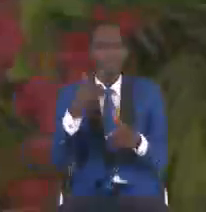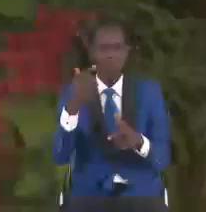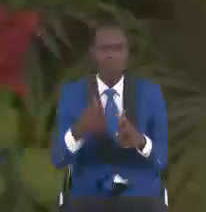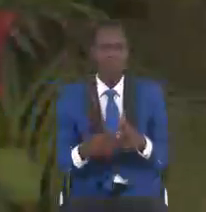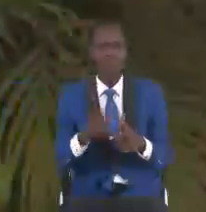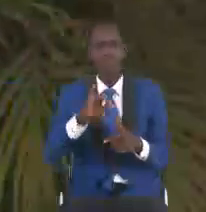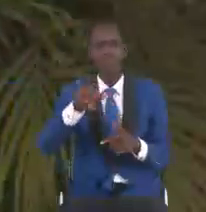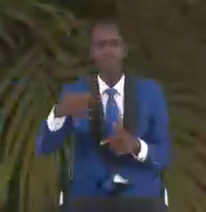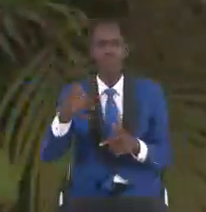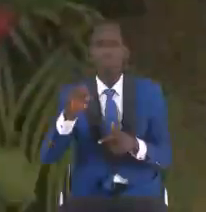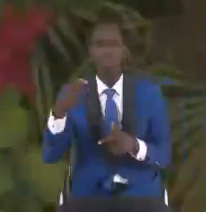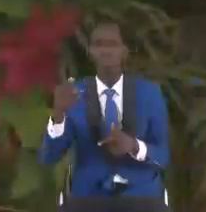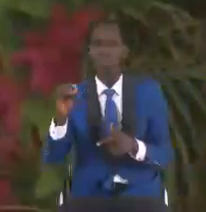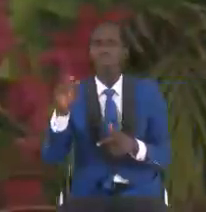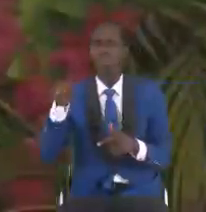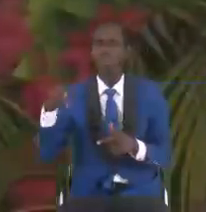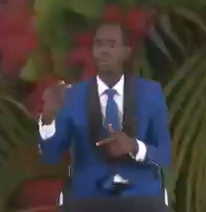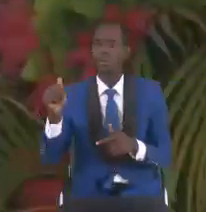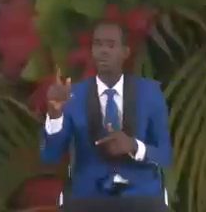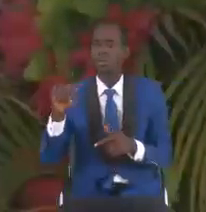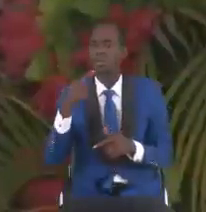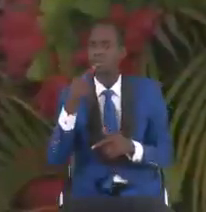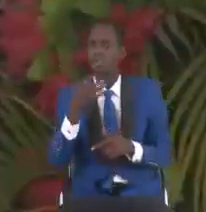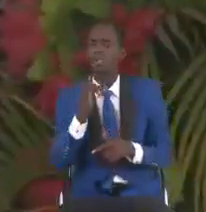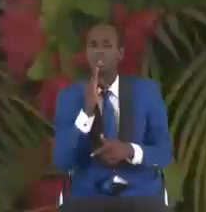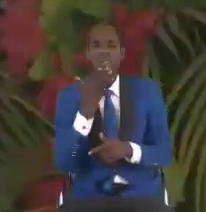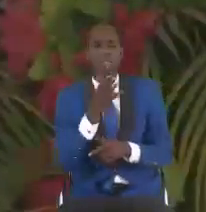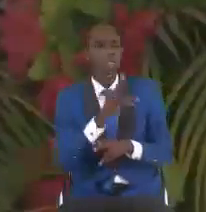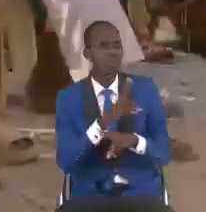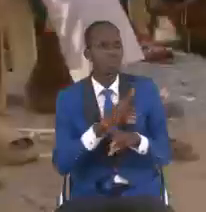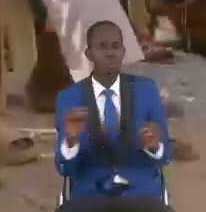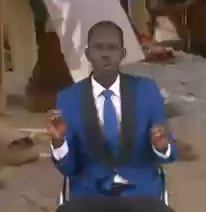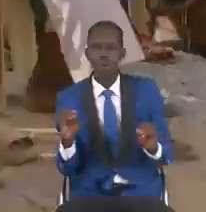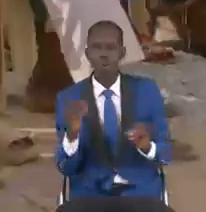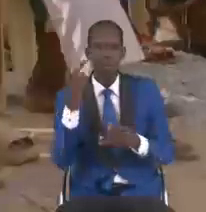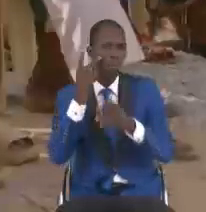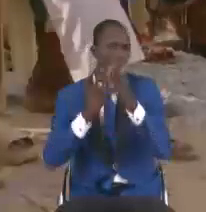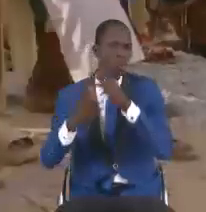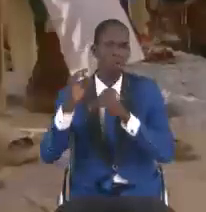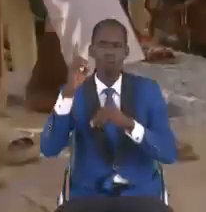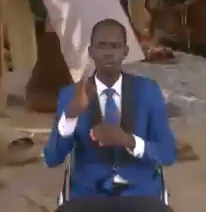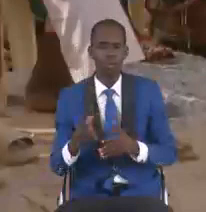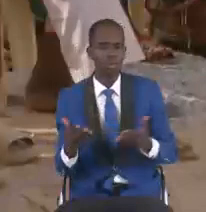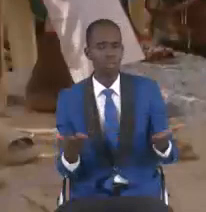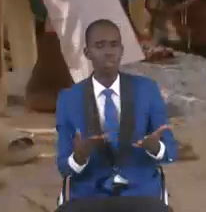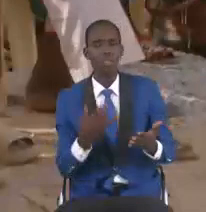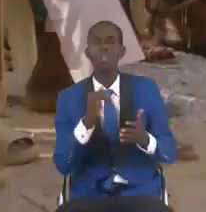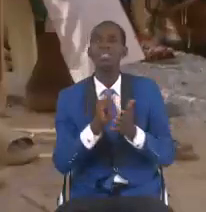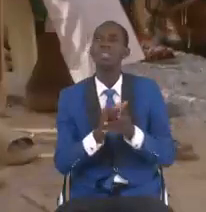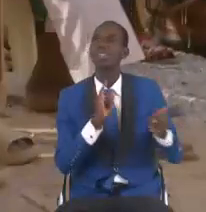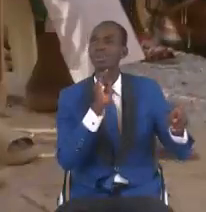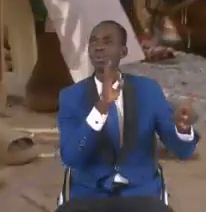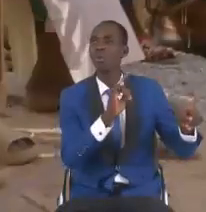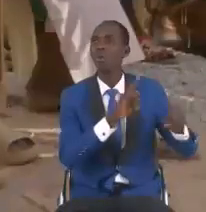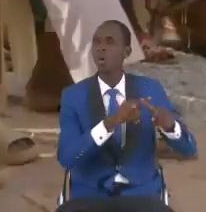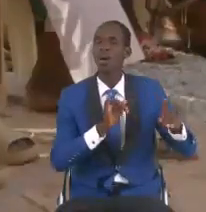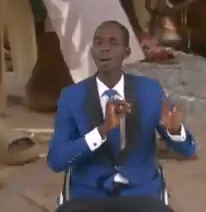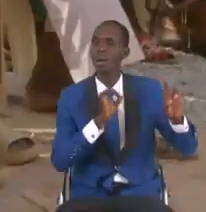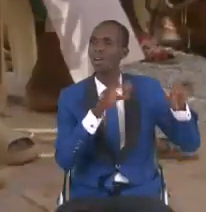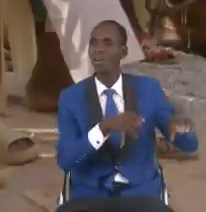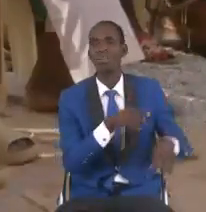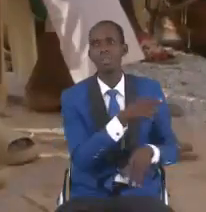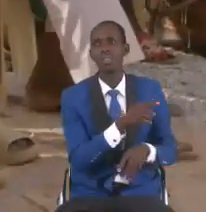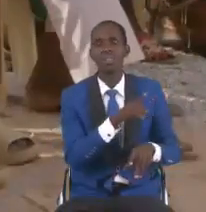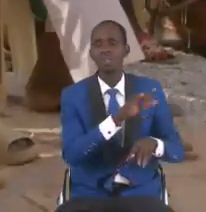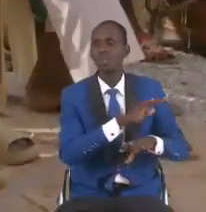are there not real prophets here? He said, there is one here, Micah by name. I hate him because he does not tell me what I want